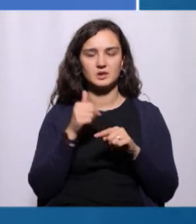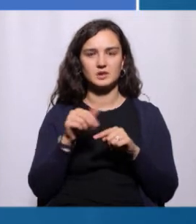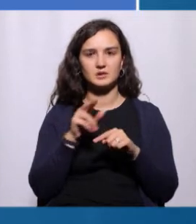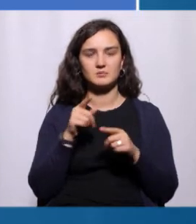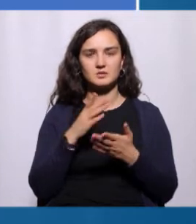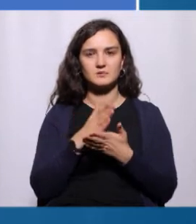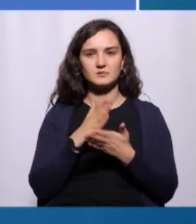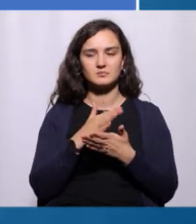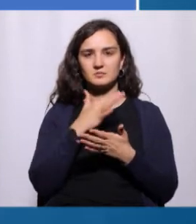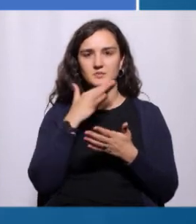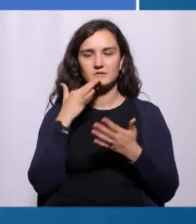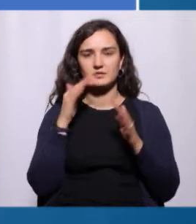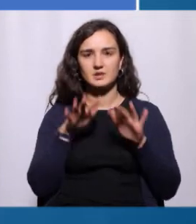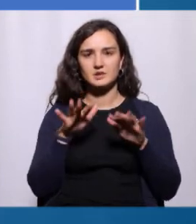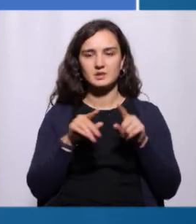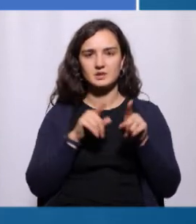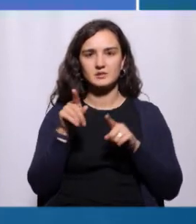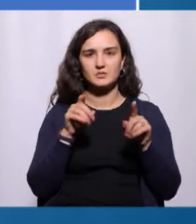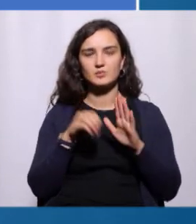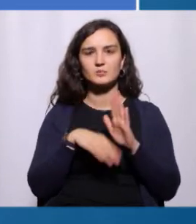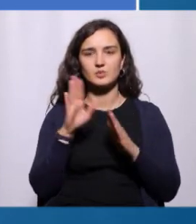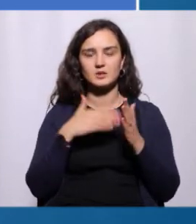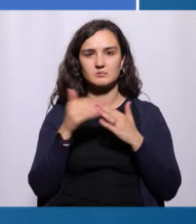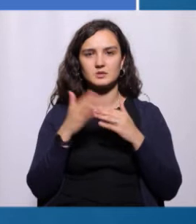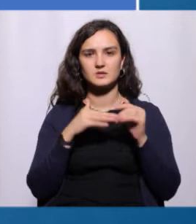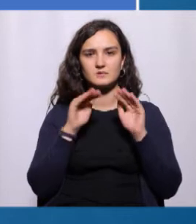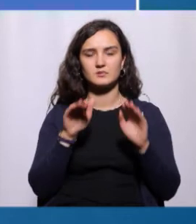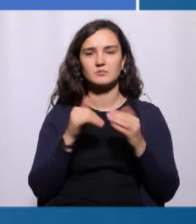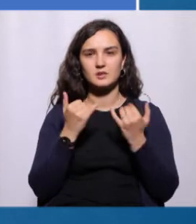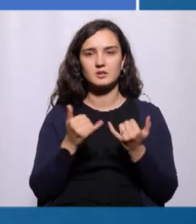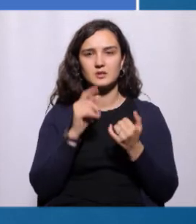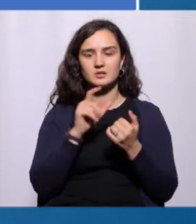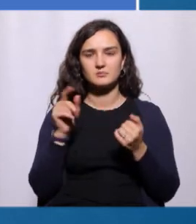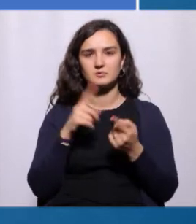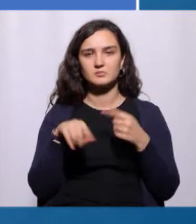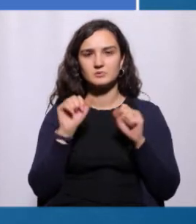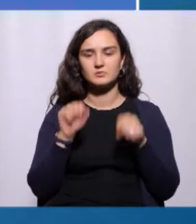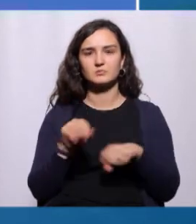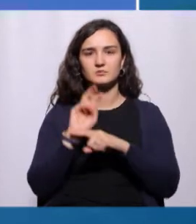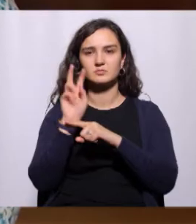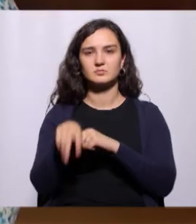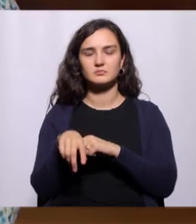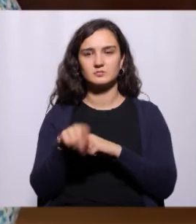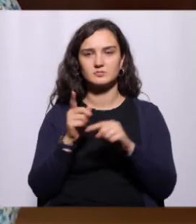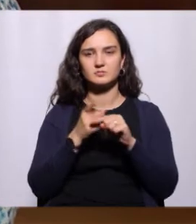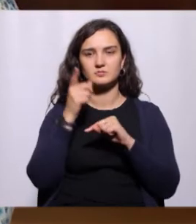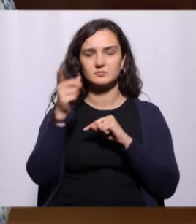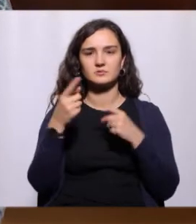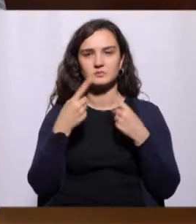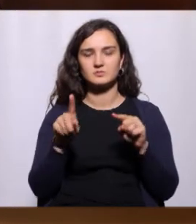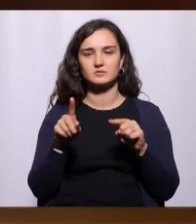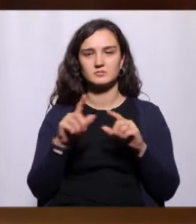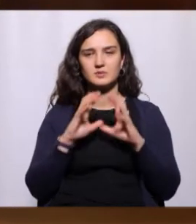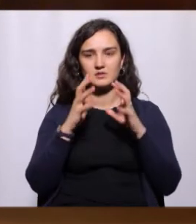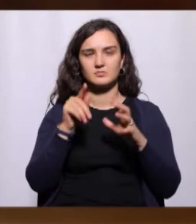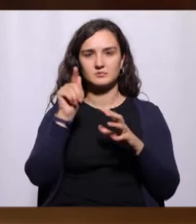it has made many places more accessible. Now people can go to the faraway corners of the